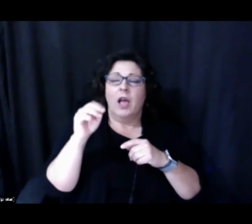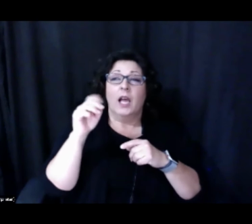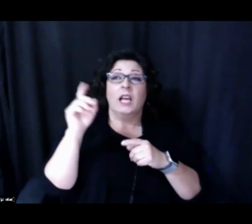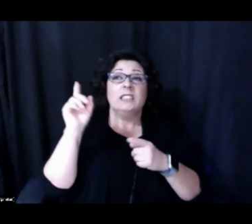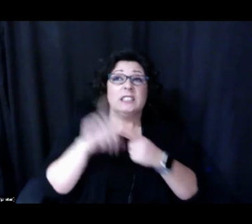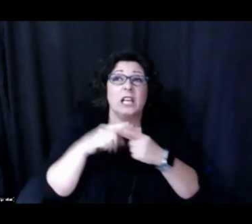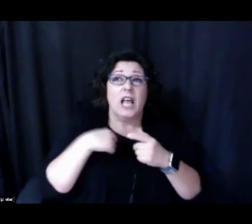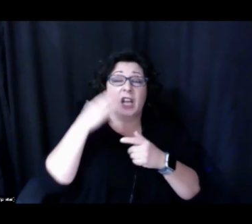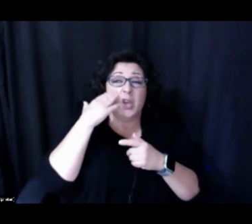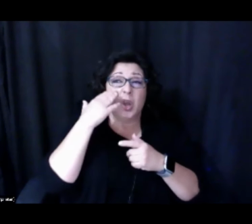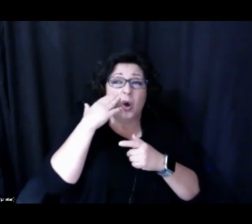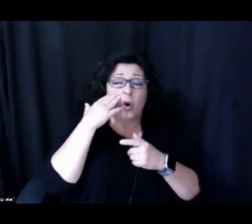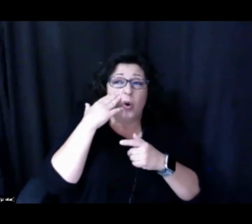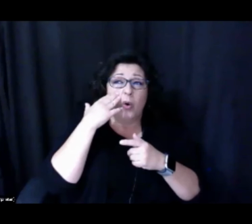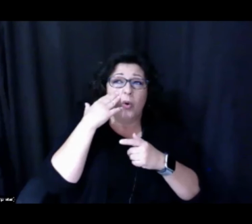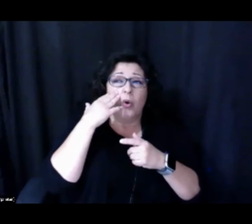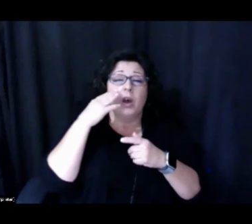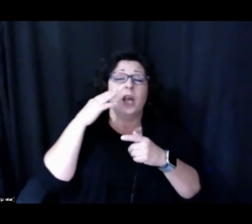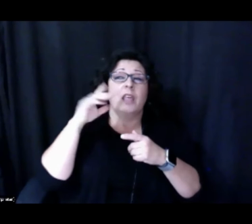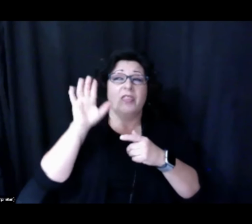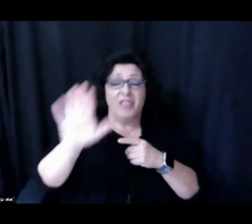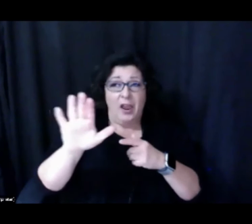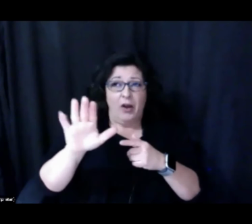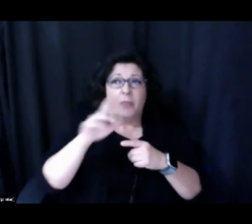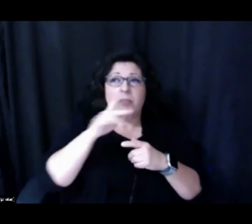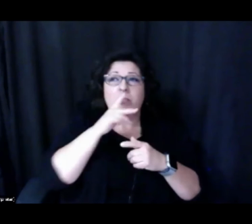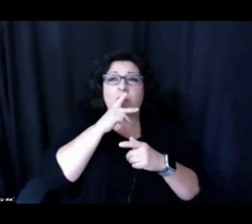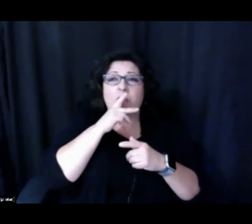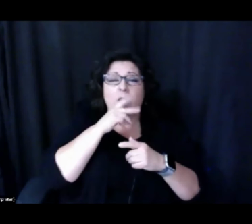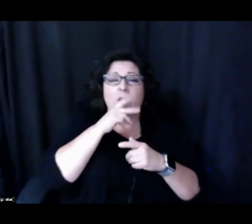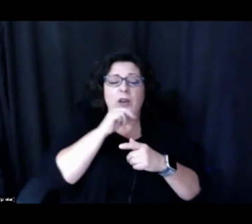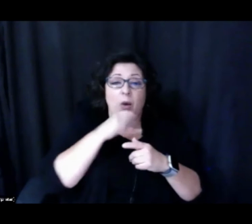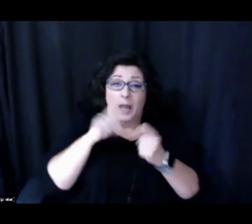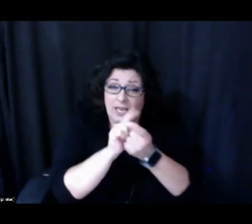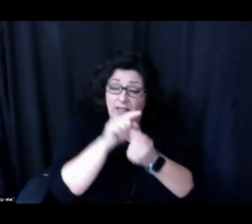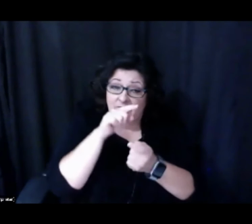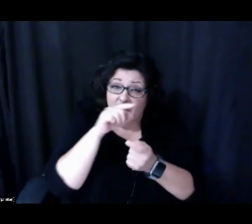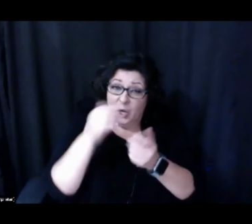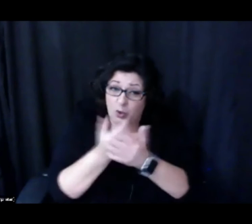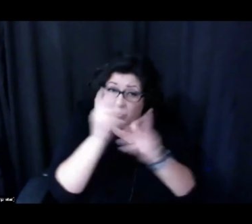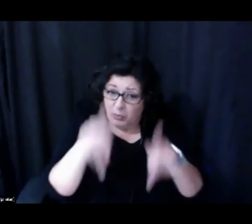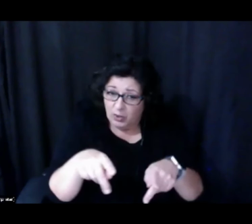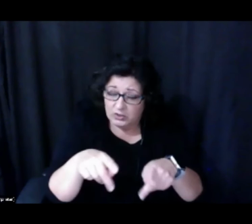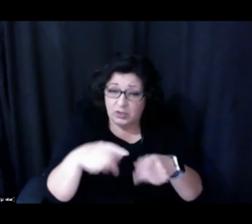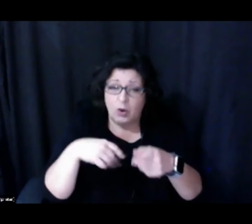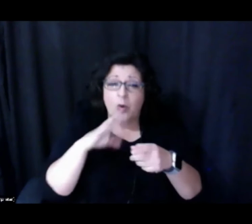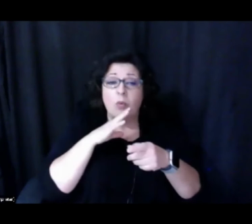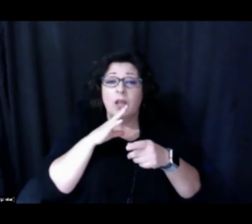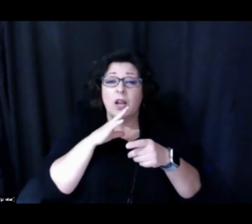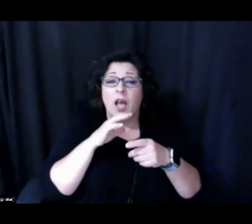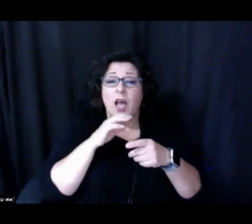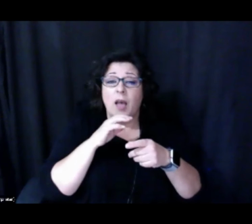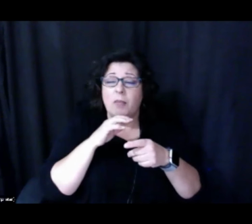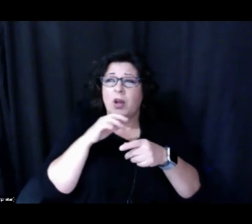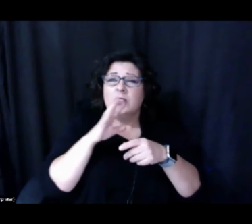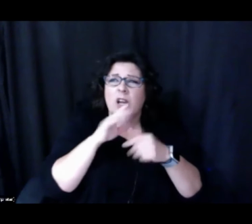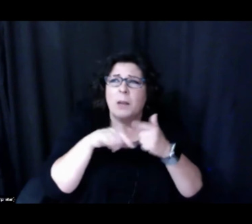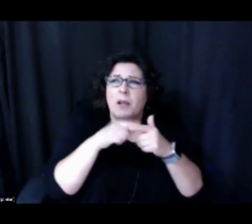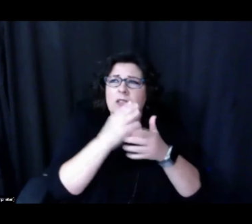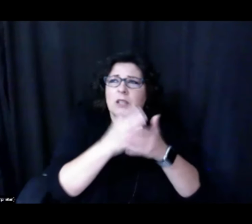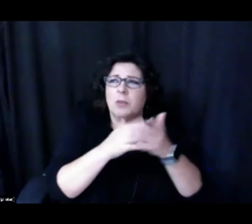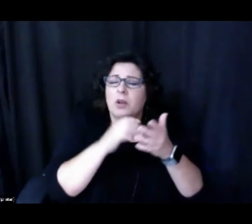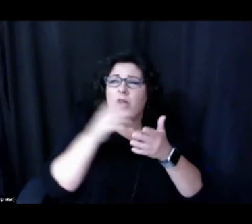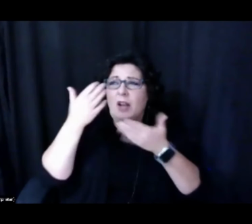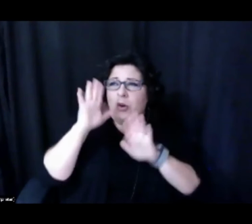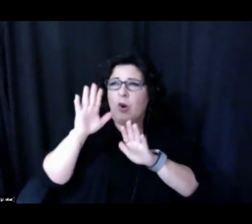always try to default to they, them pronouns when I meet a new person, or when I'm referring to someone who I don't know how they,